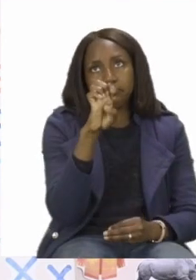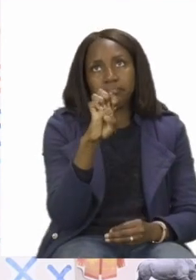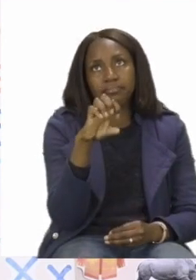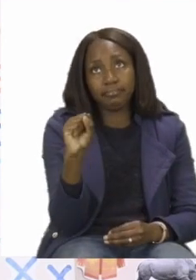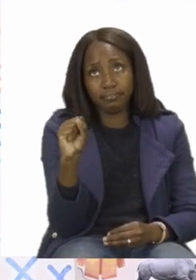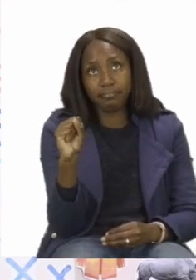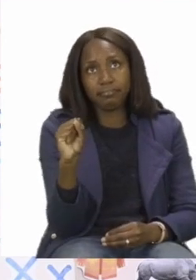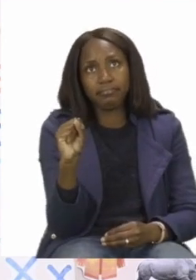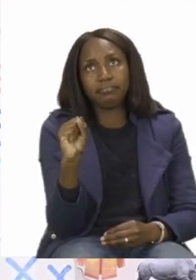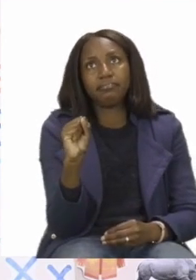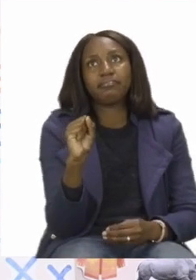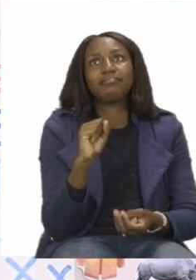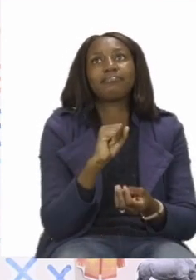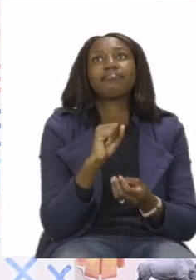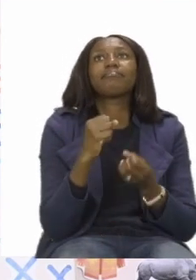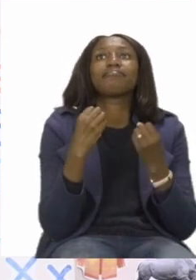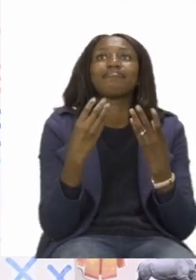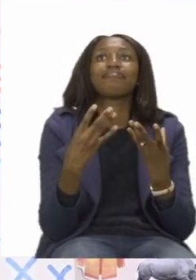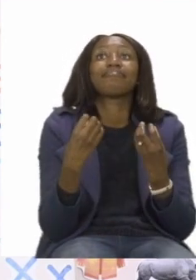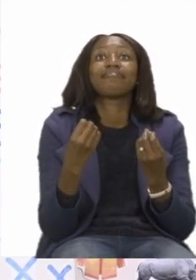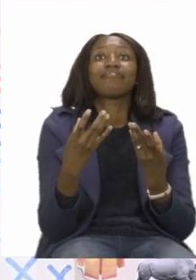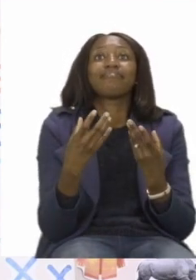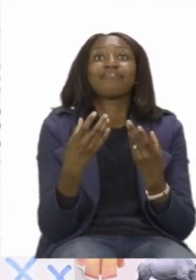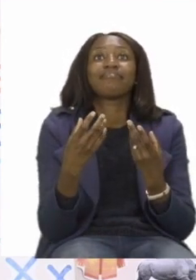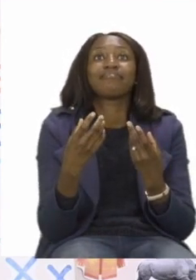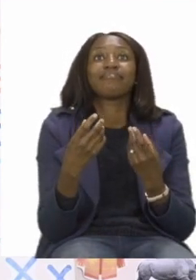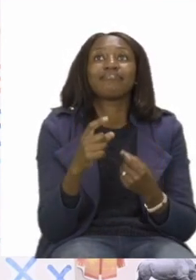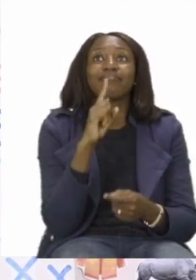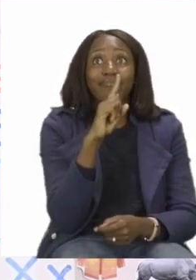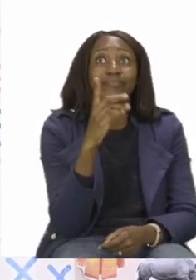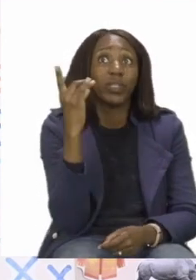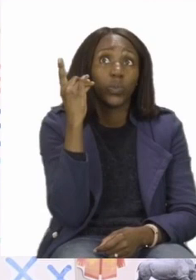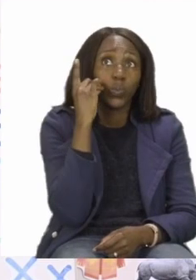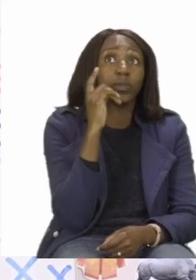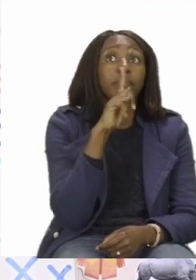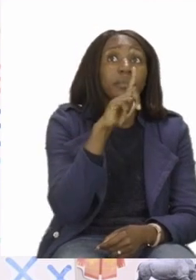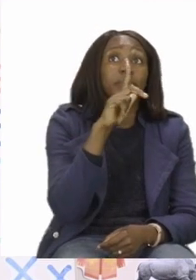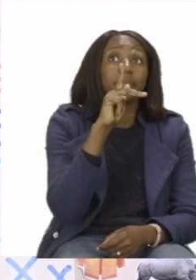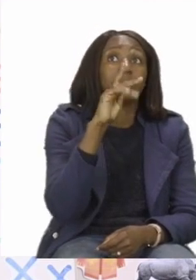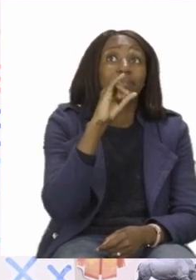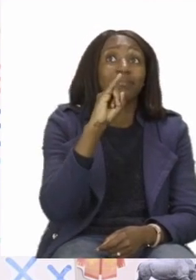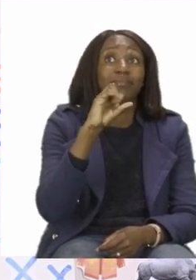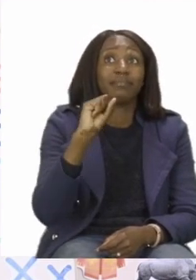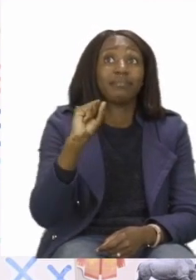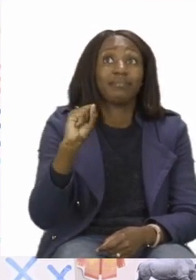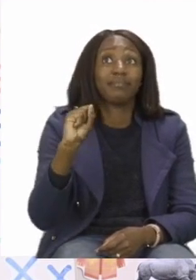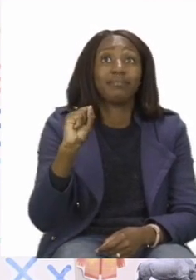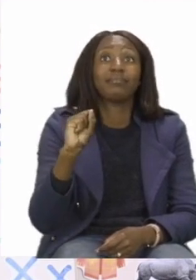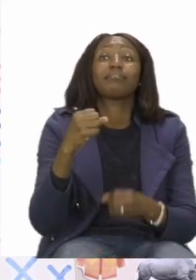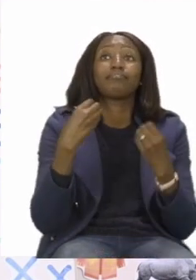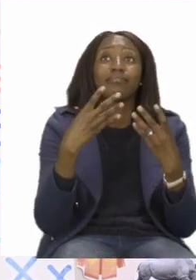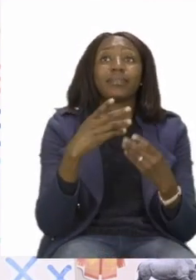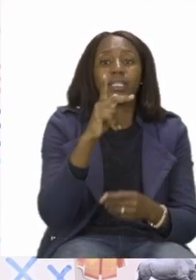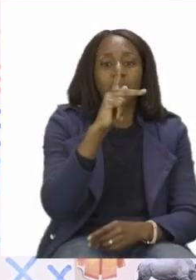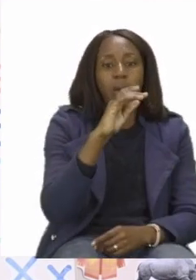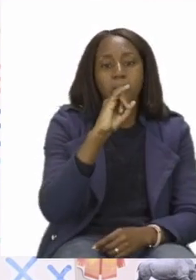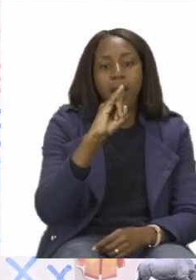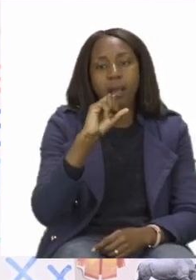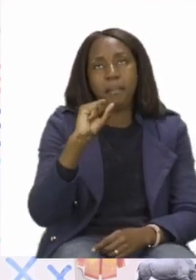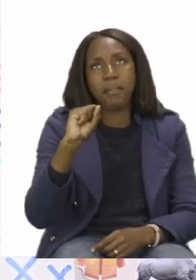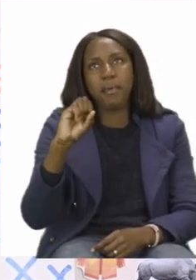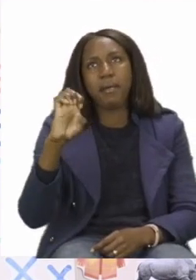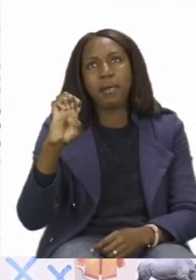make them many. One kiss, many kisses.